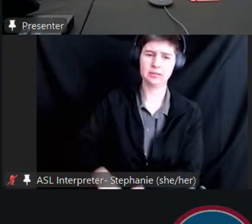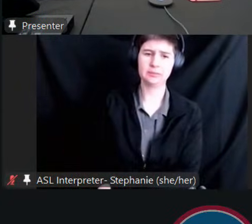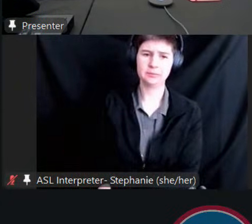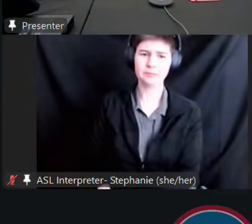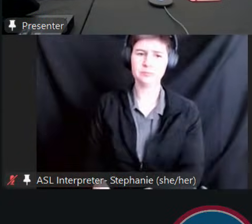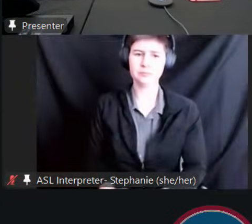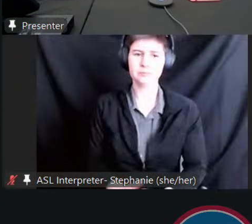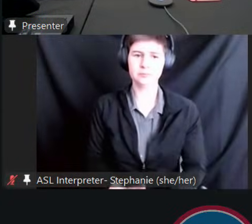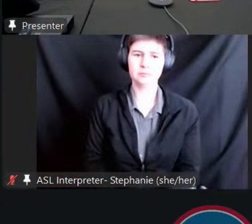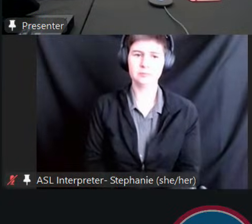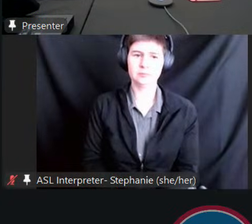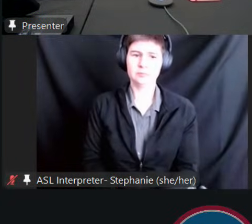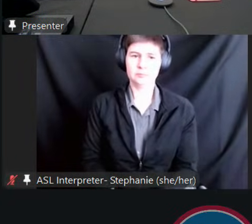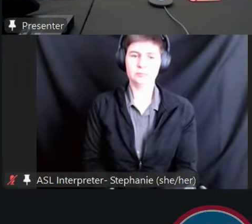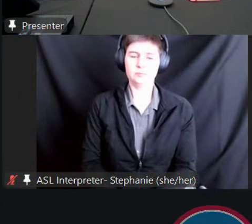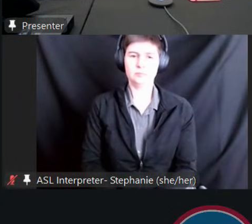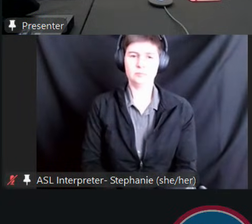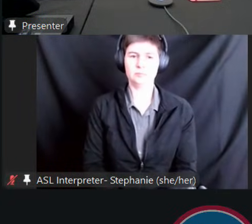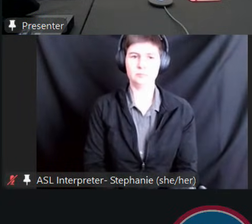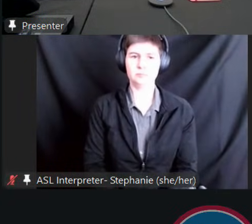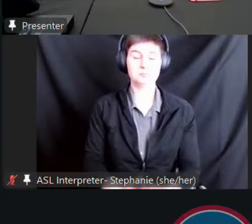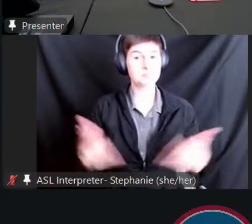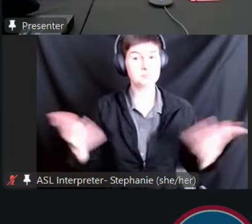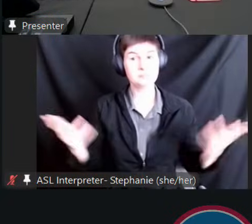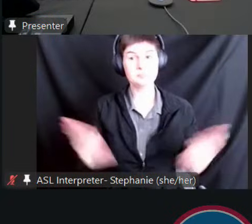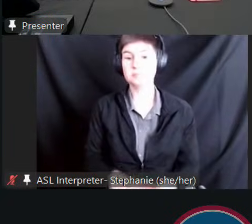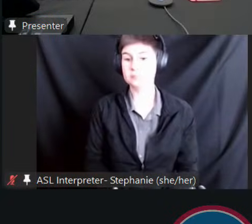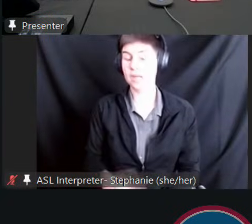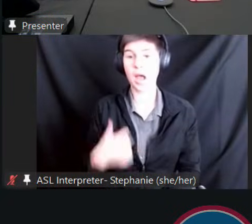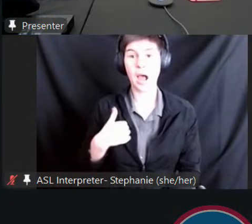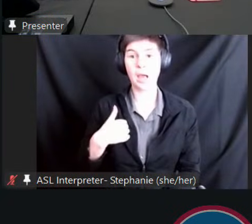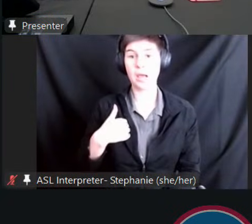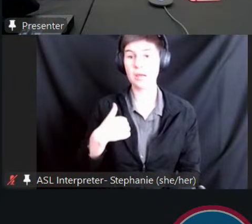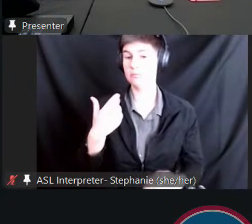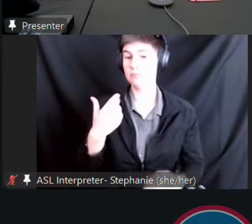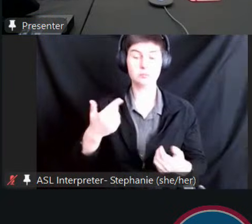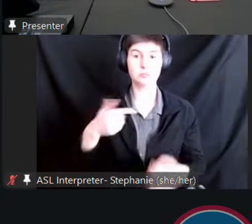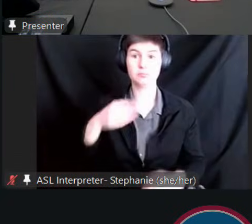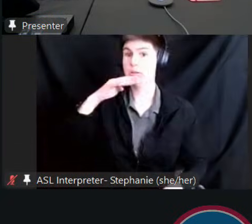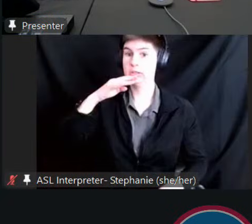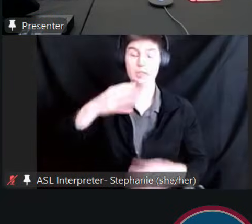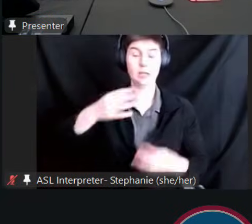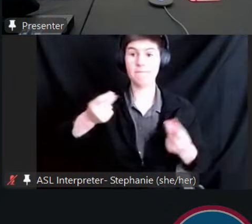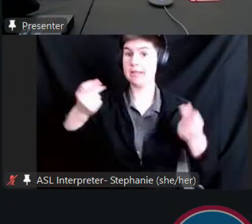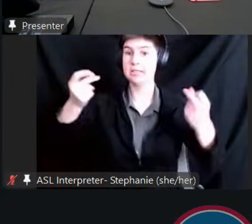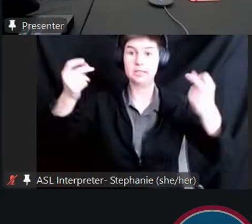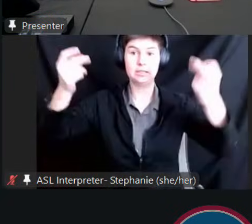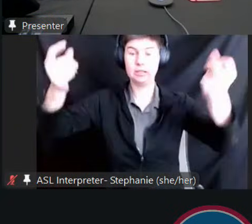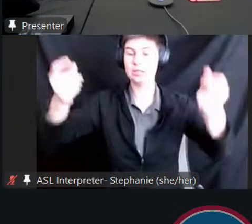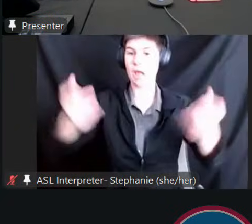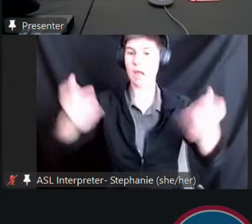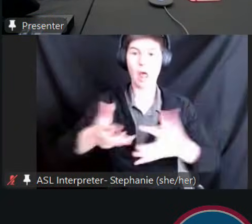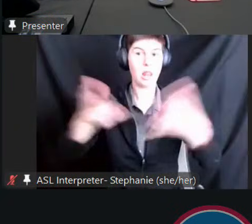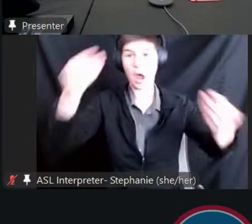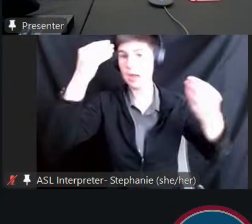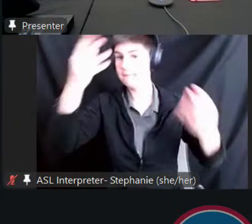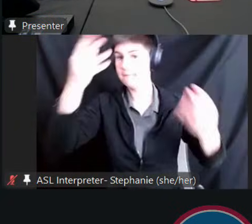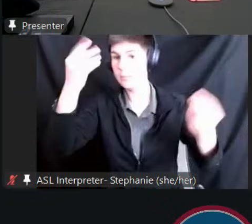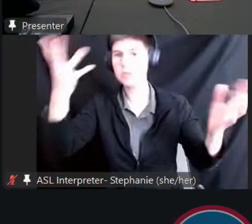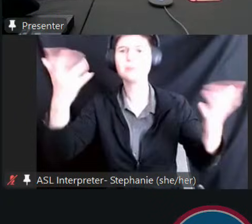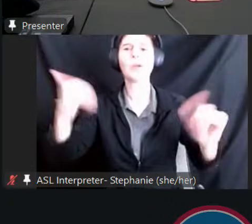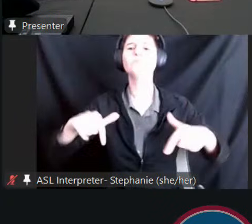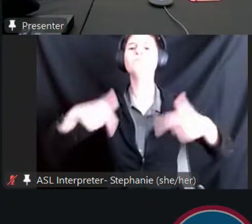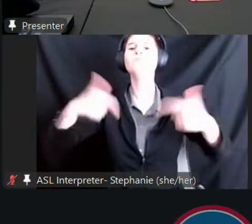All right, I know I ran through that very quickly, and there was a lot covered there. So I'll open up to